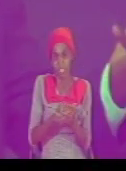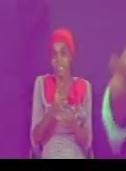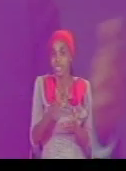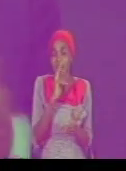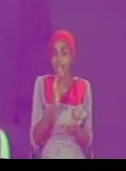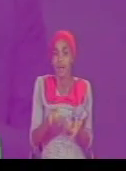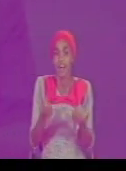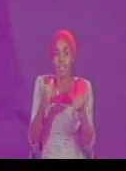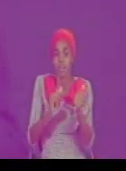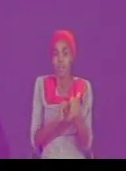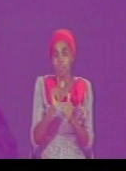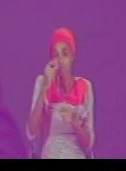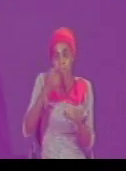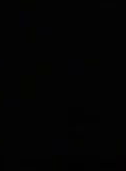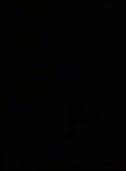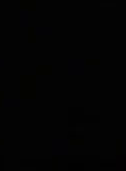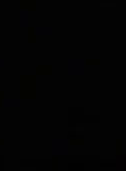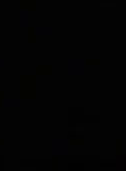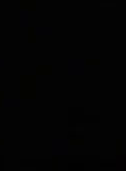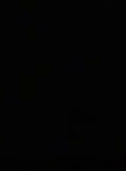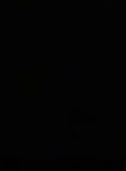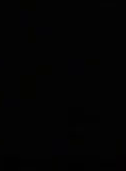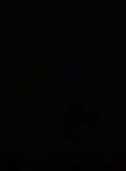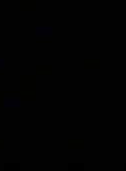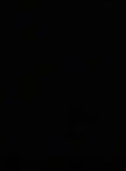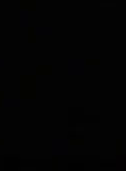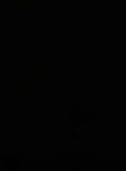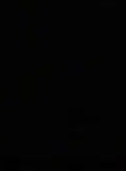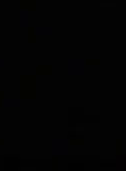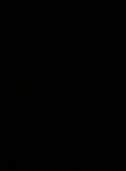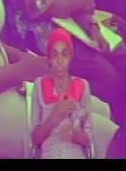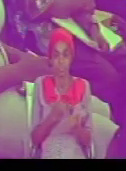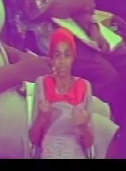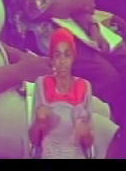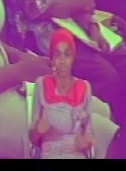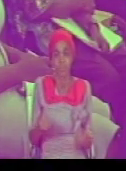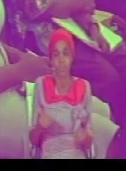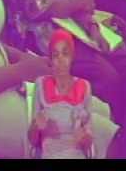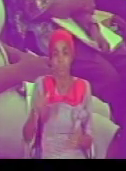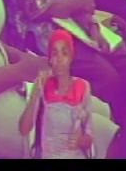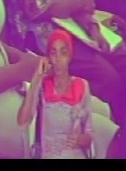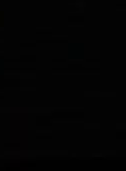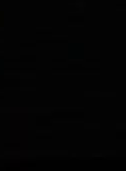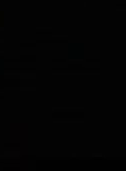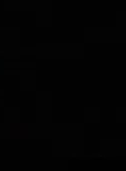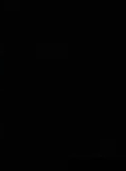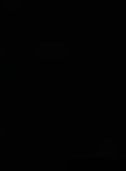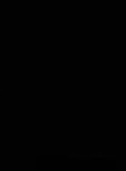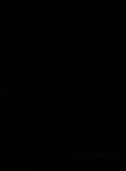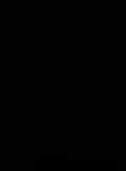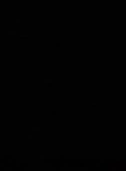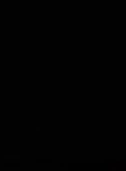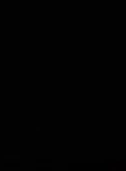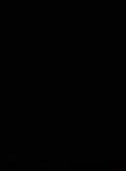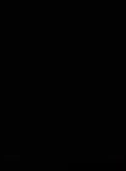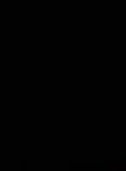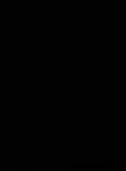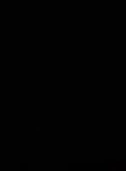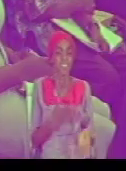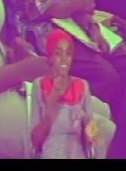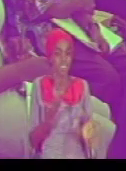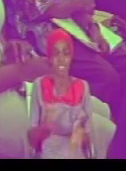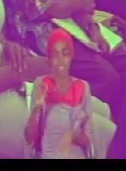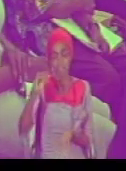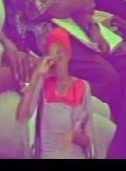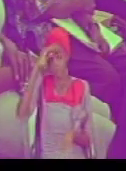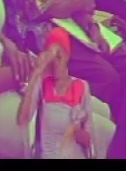from the battlefield, and then the women came out. Men, they came out and they were